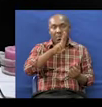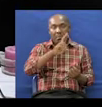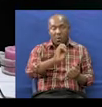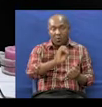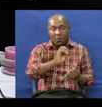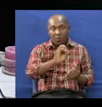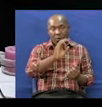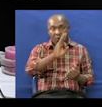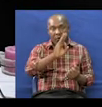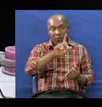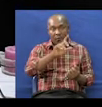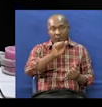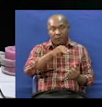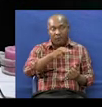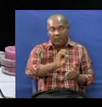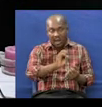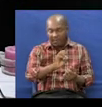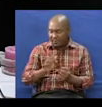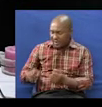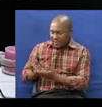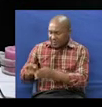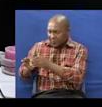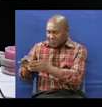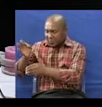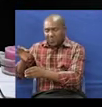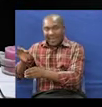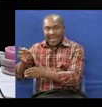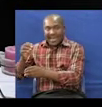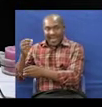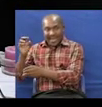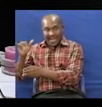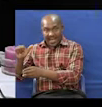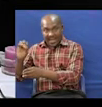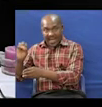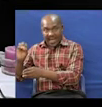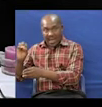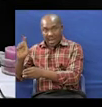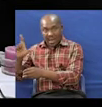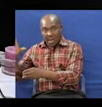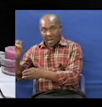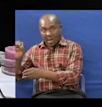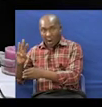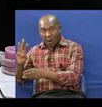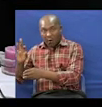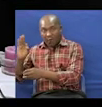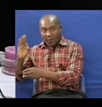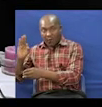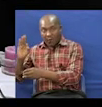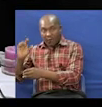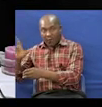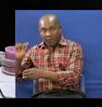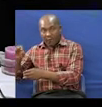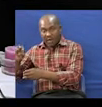lamp produce yellow flame, as you have seen. But kerosene burner produce